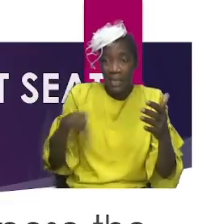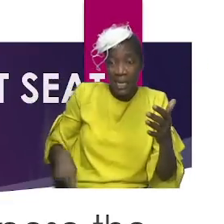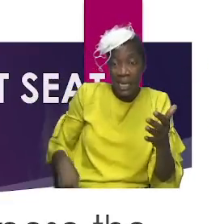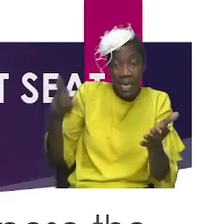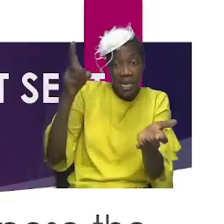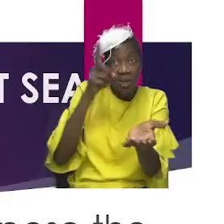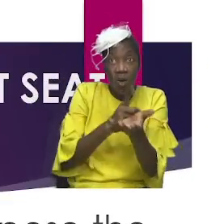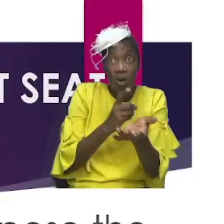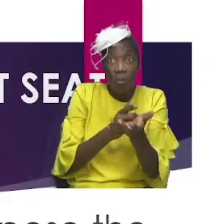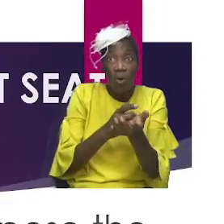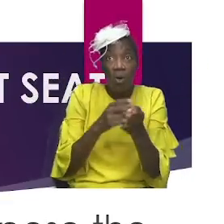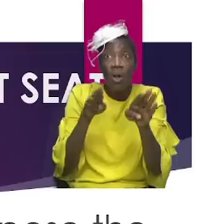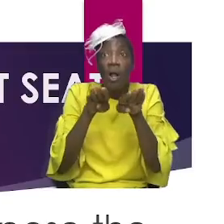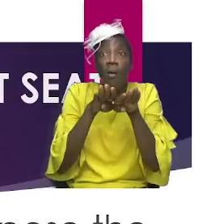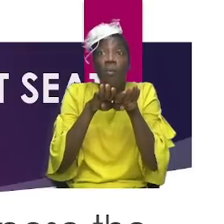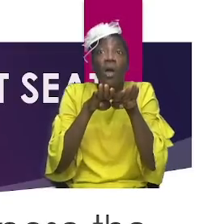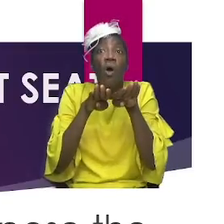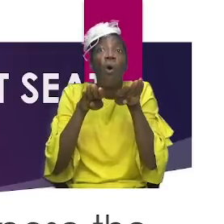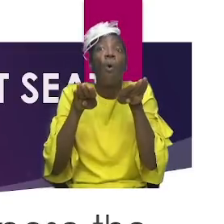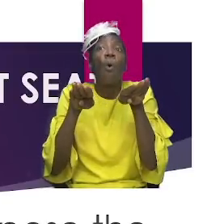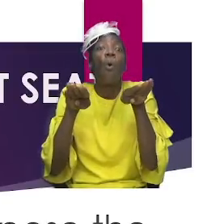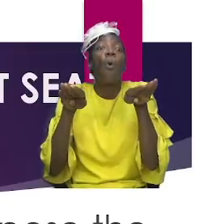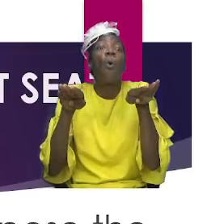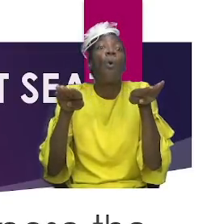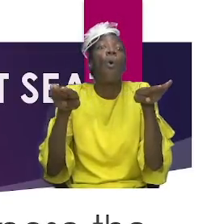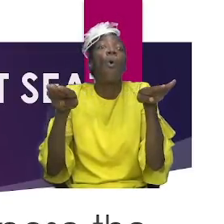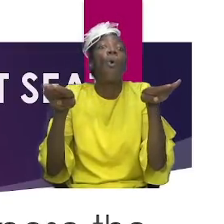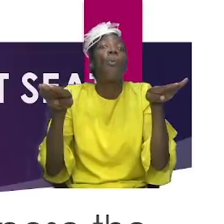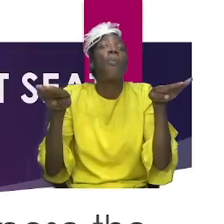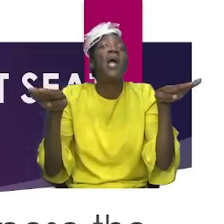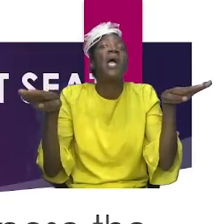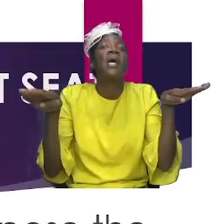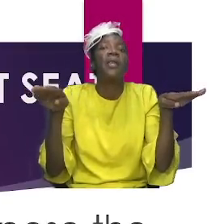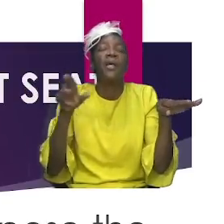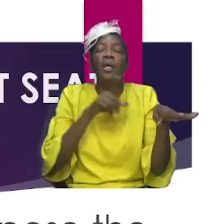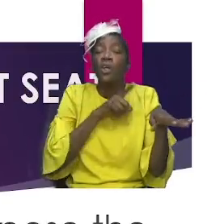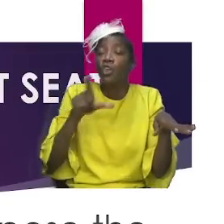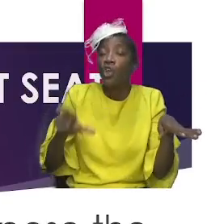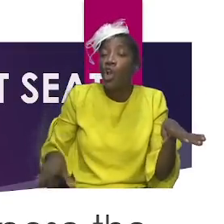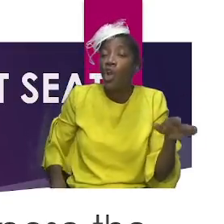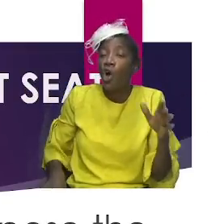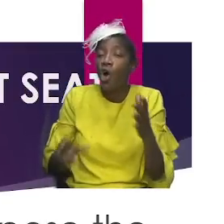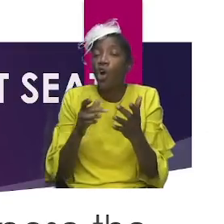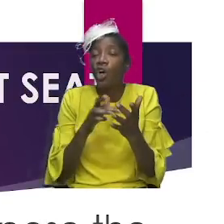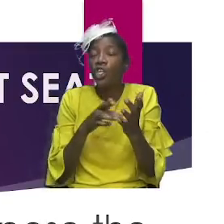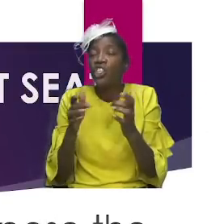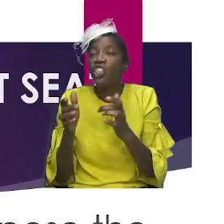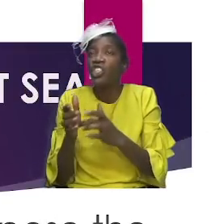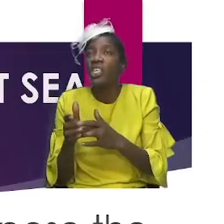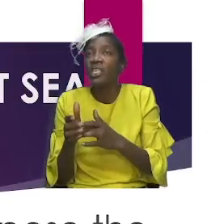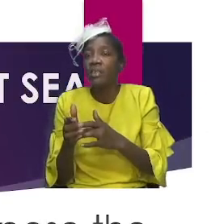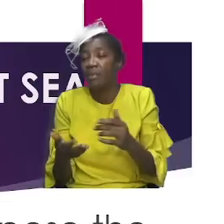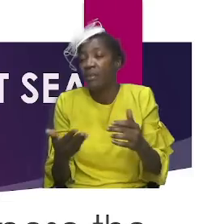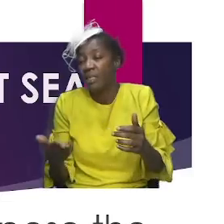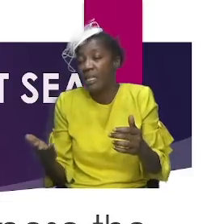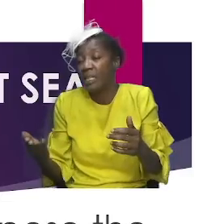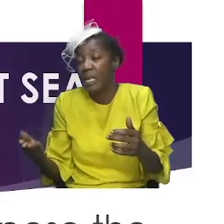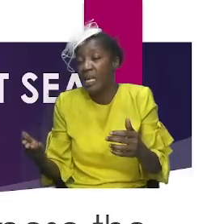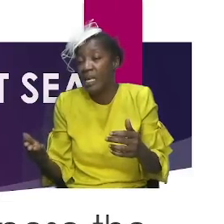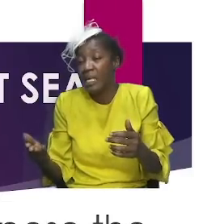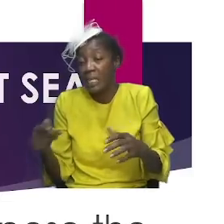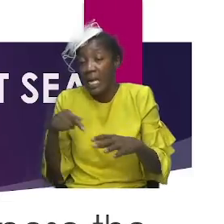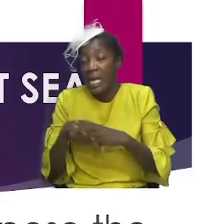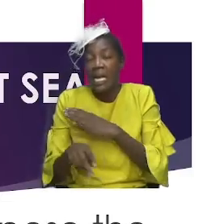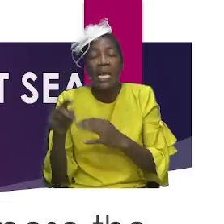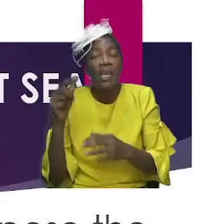open to the scrutiny of our Lord Jesus Christ. So remember that saying. So the things that we harbor in our